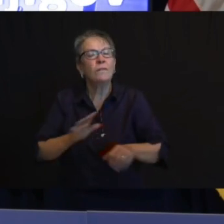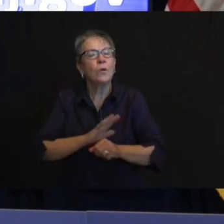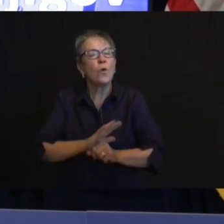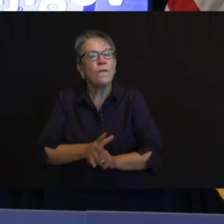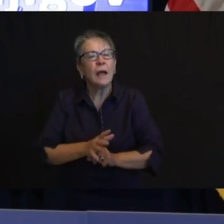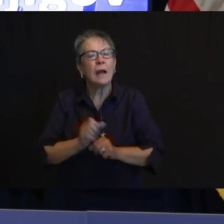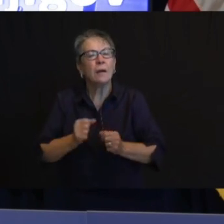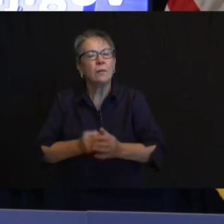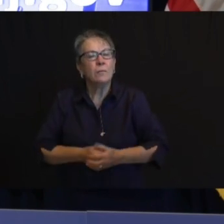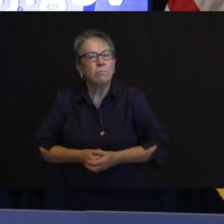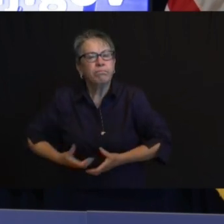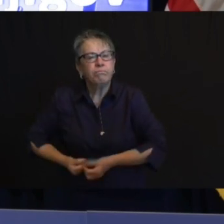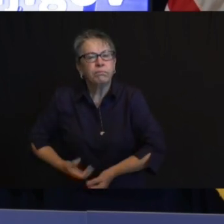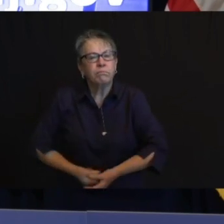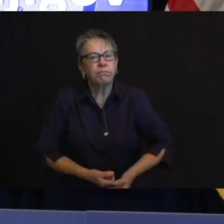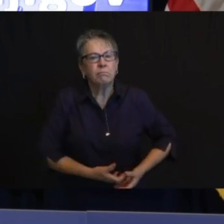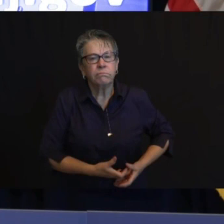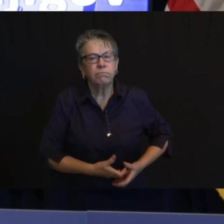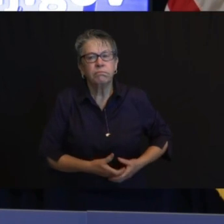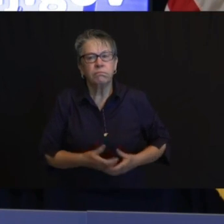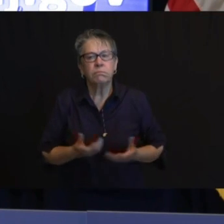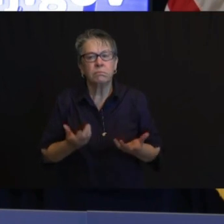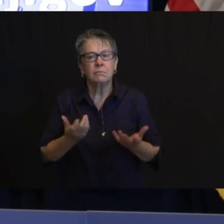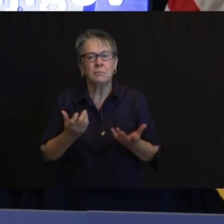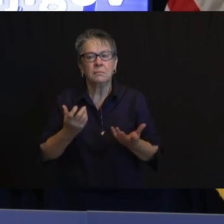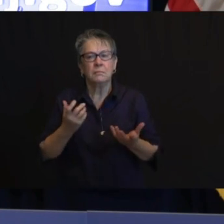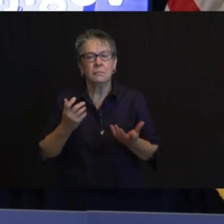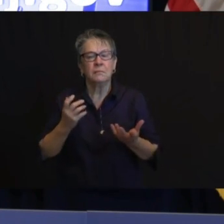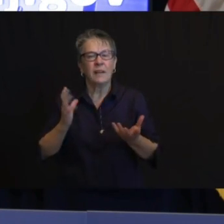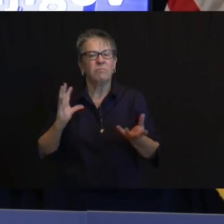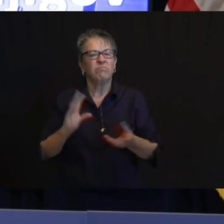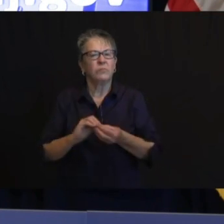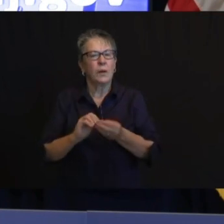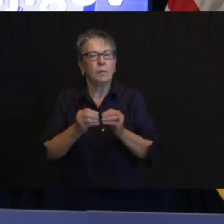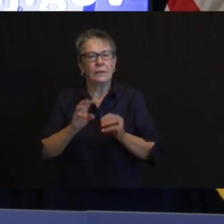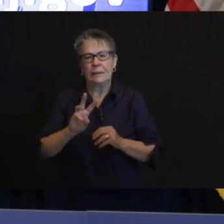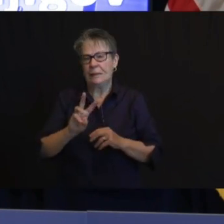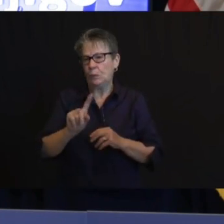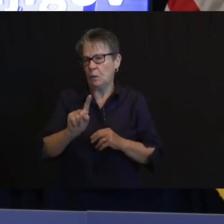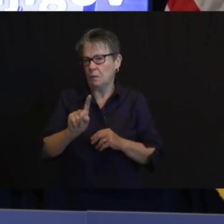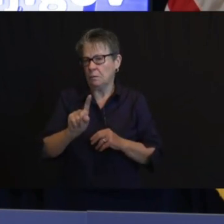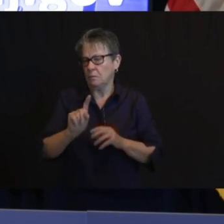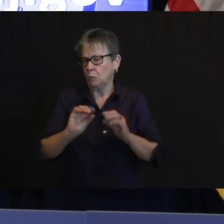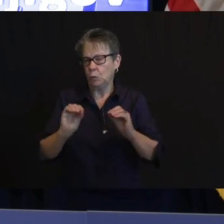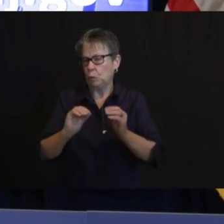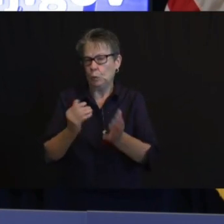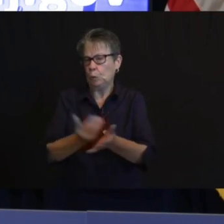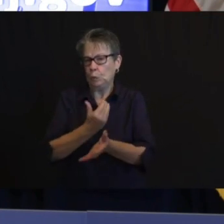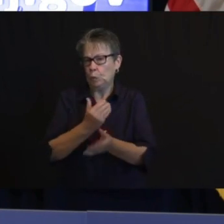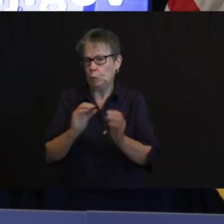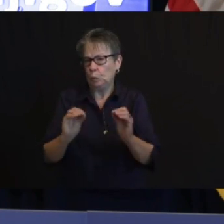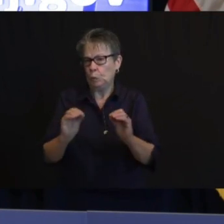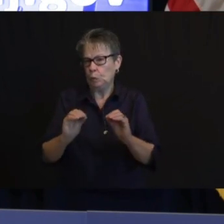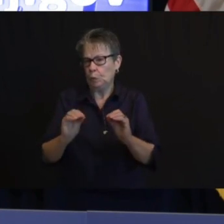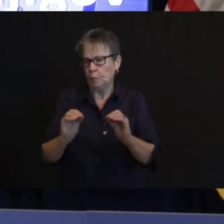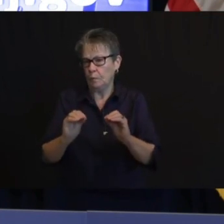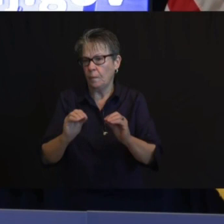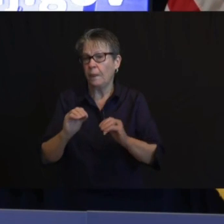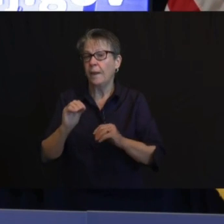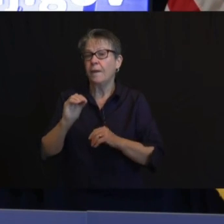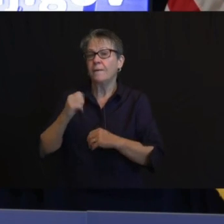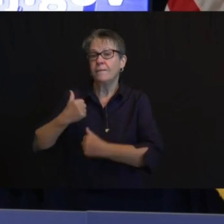there are 61 total cases in the state. The state's veteran homes, there are cumulatively